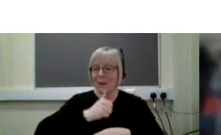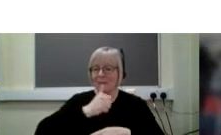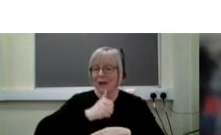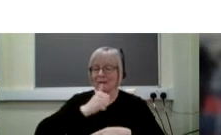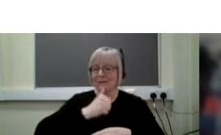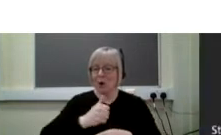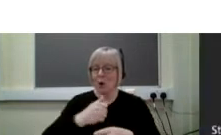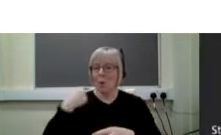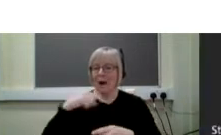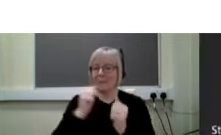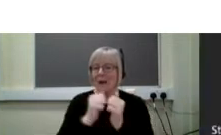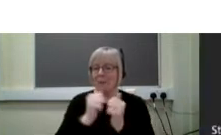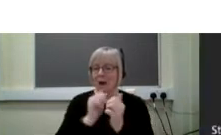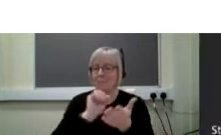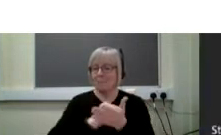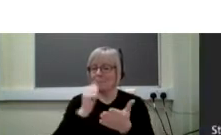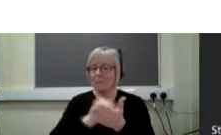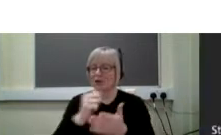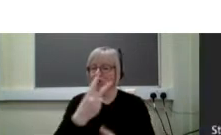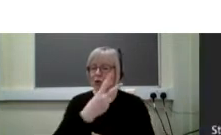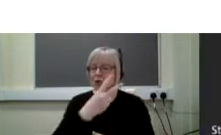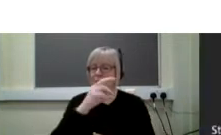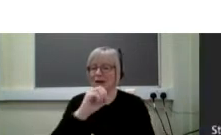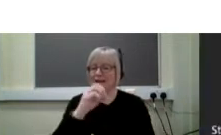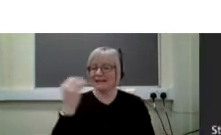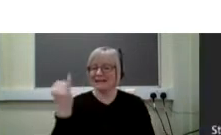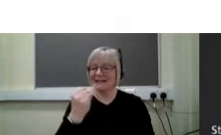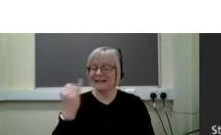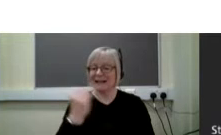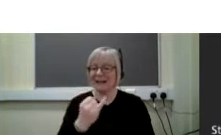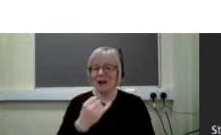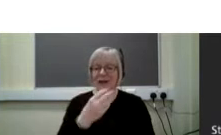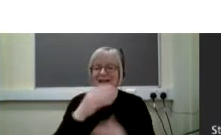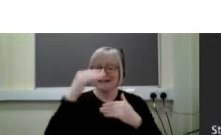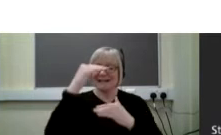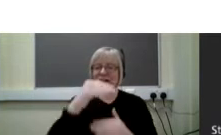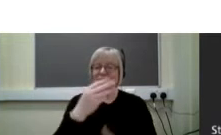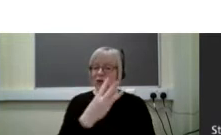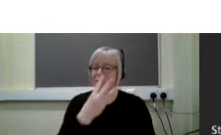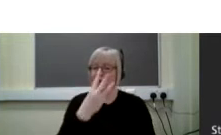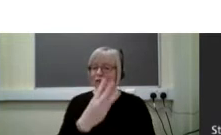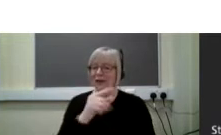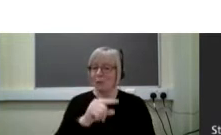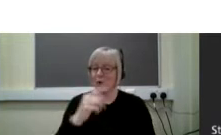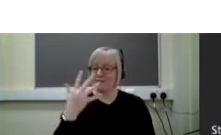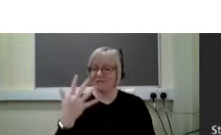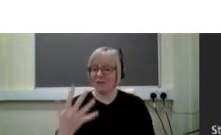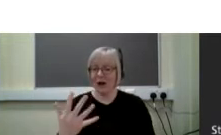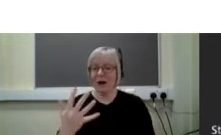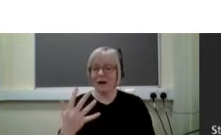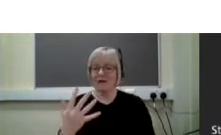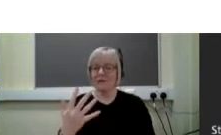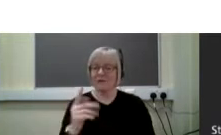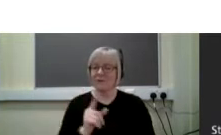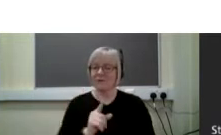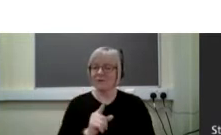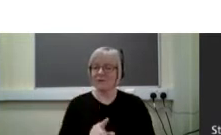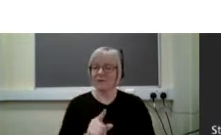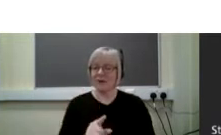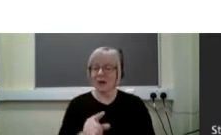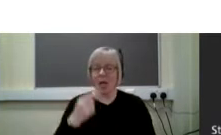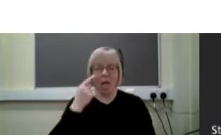2016. And section 3.5 of that implementation matrix looks